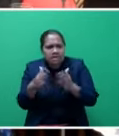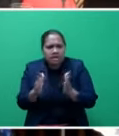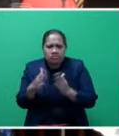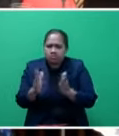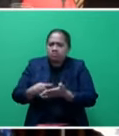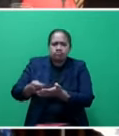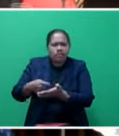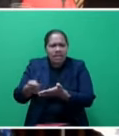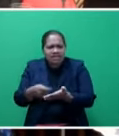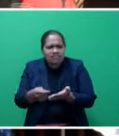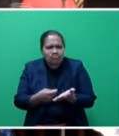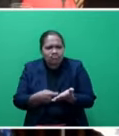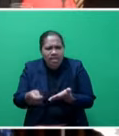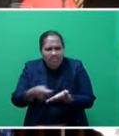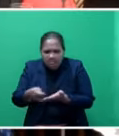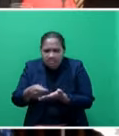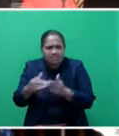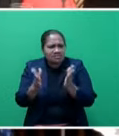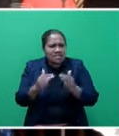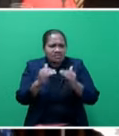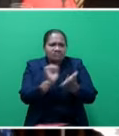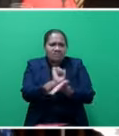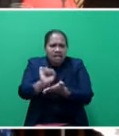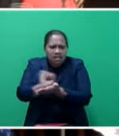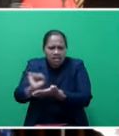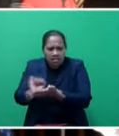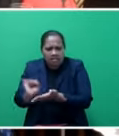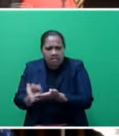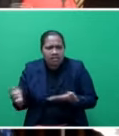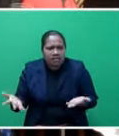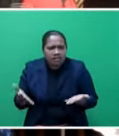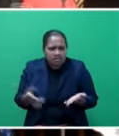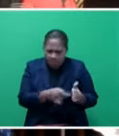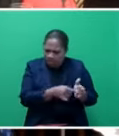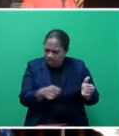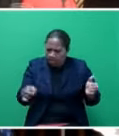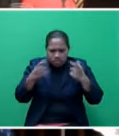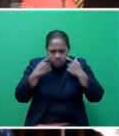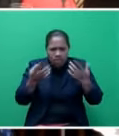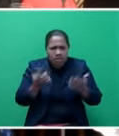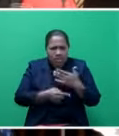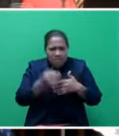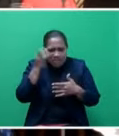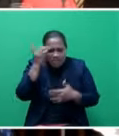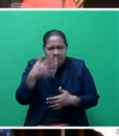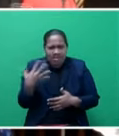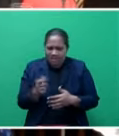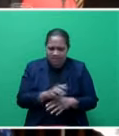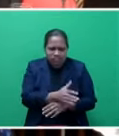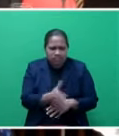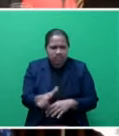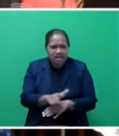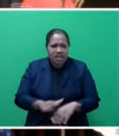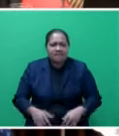sale, indicating that there's distress across the land. And here we are, just about